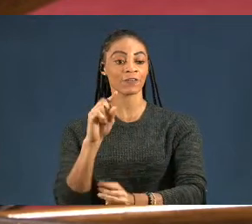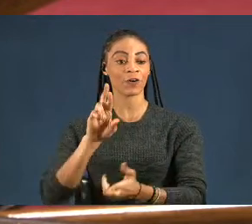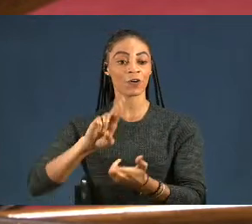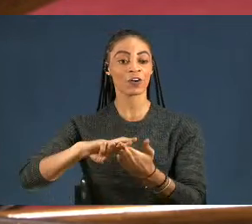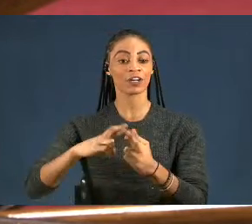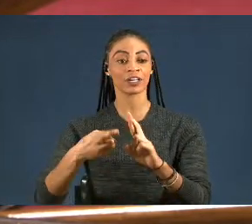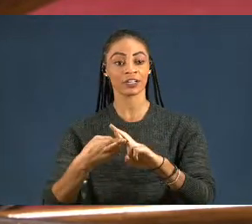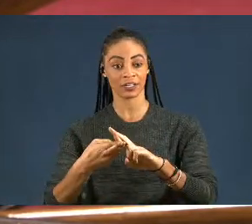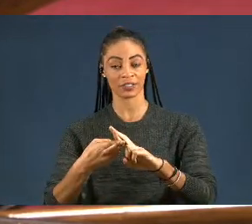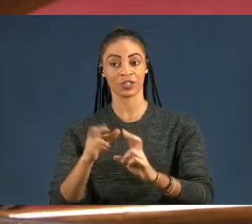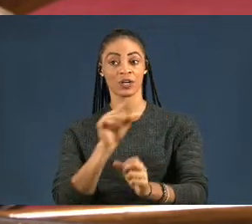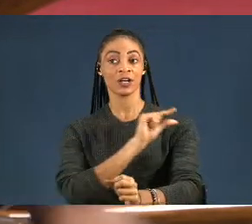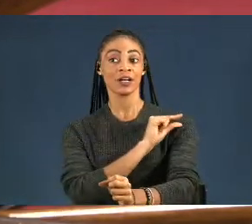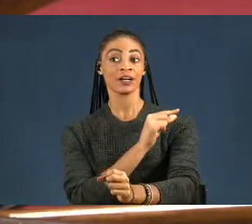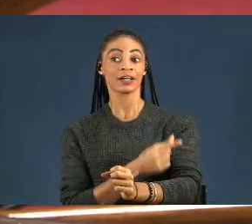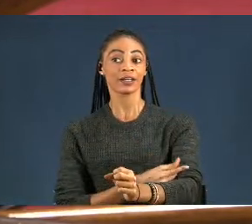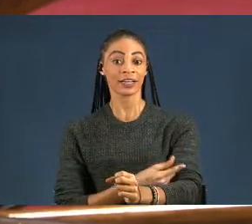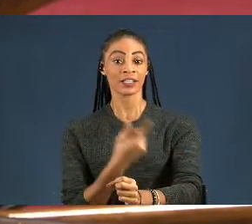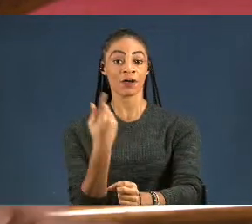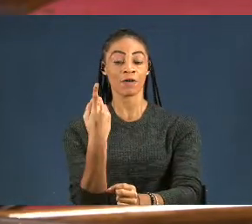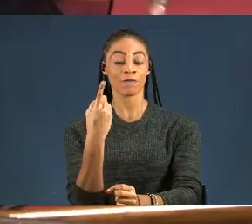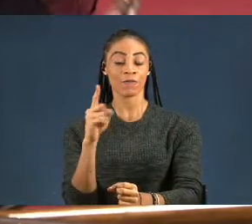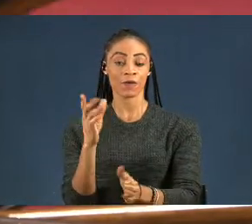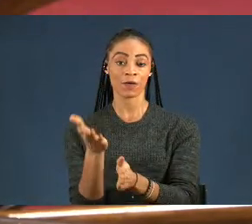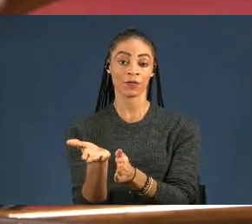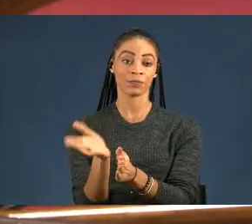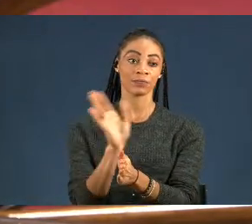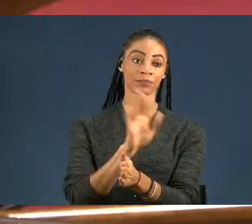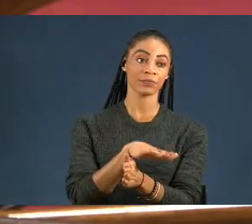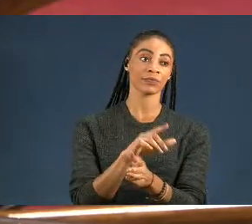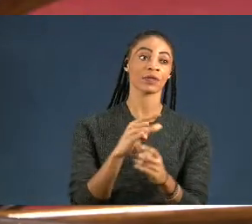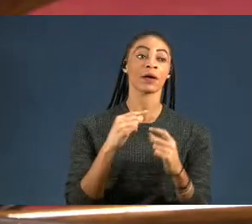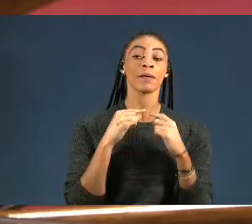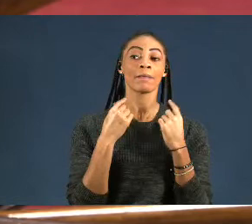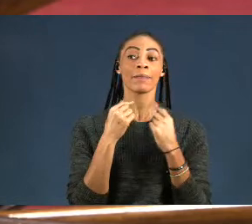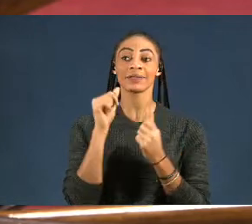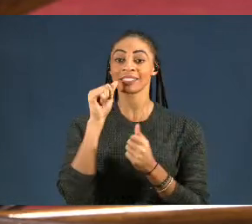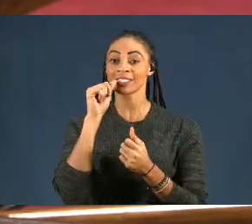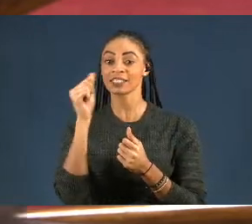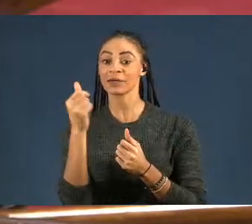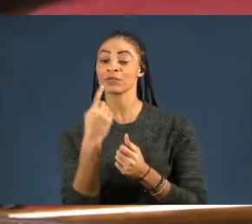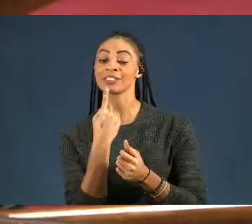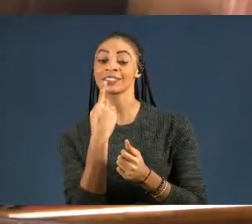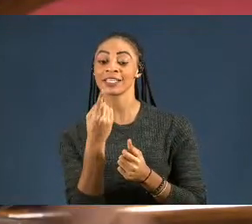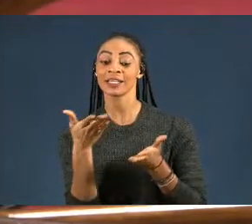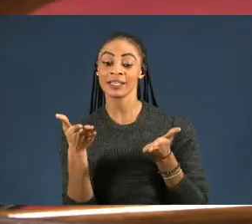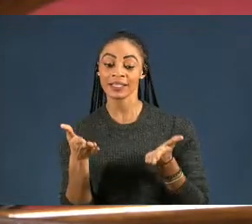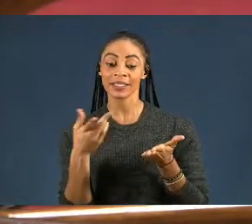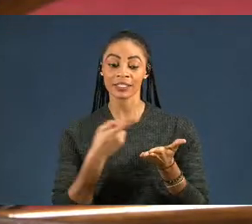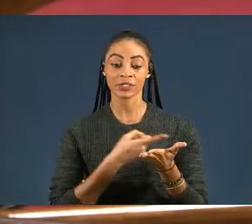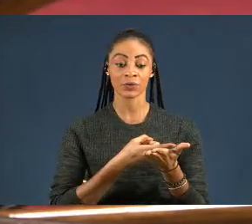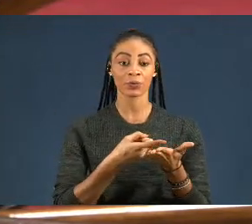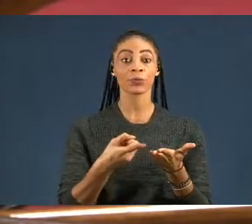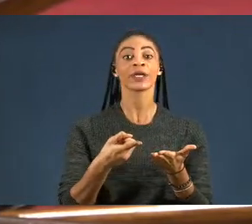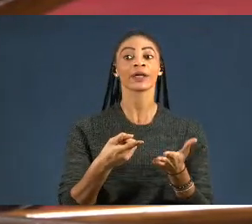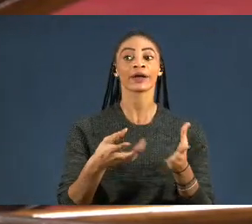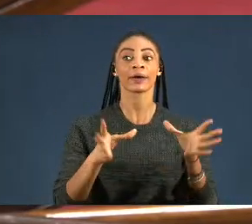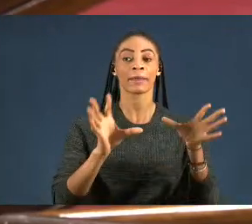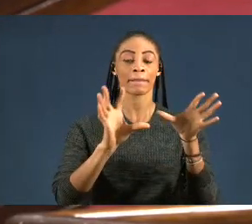grace for restoration. Actually, Pastor Simon said it is the week of reconciliation on Sunday. He